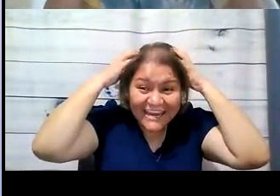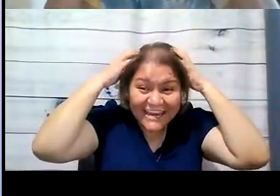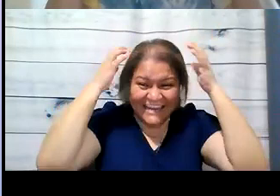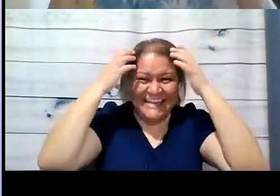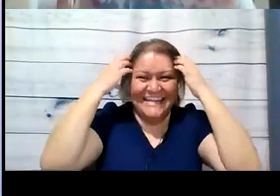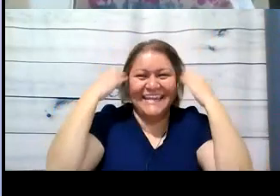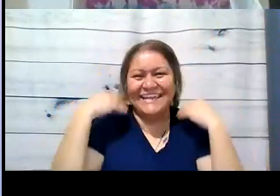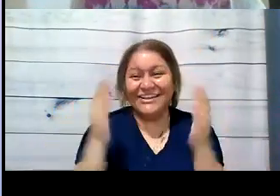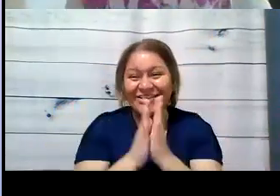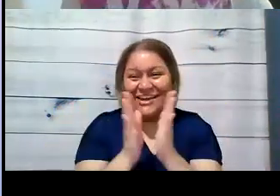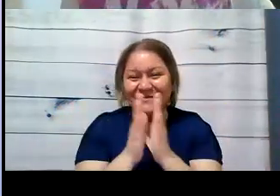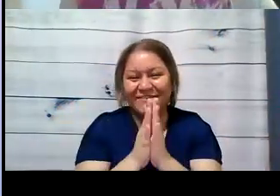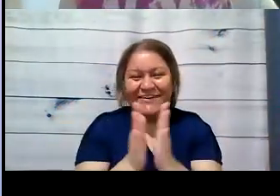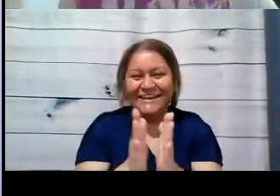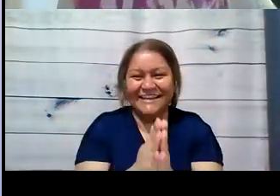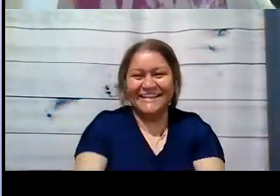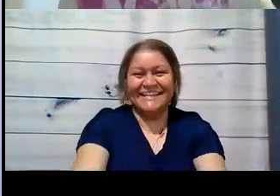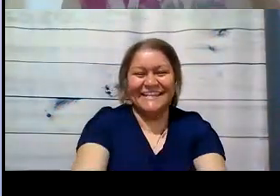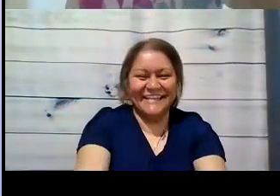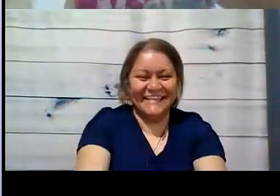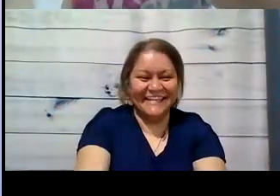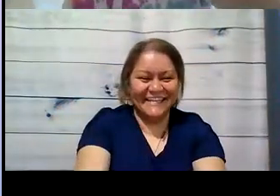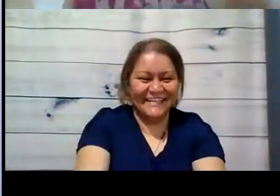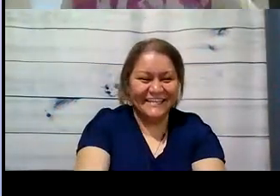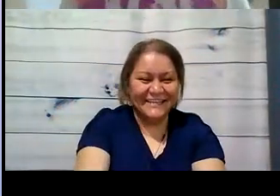head. Good job, everyone.